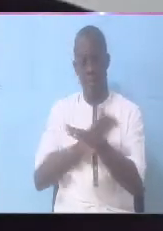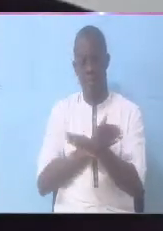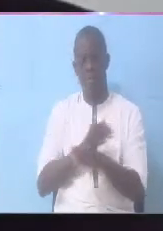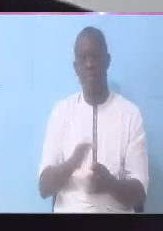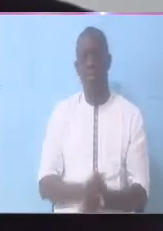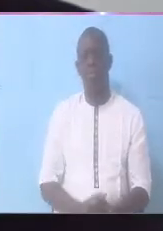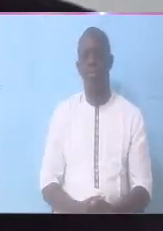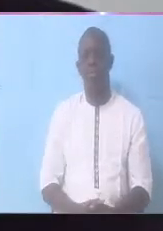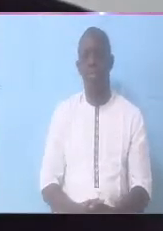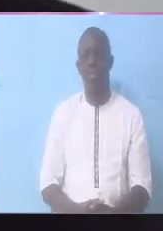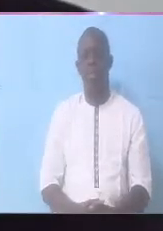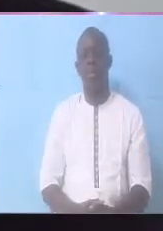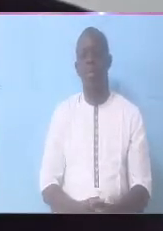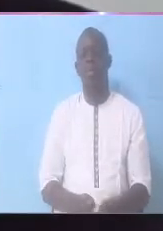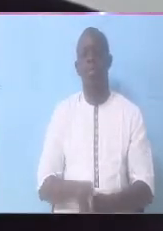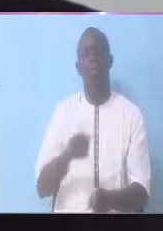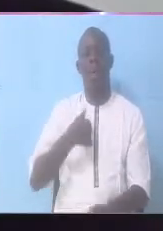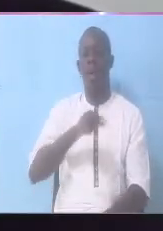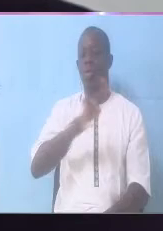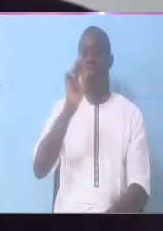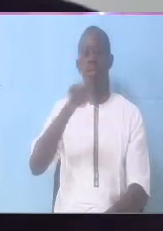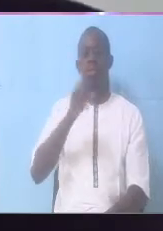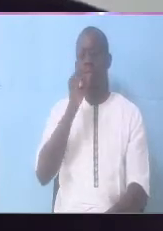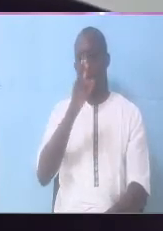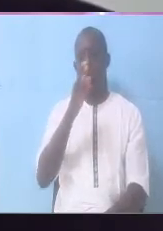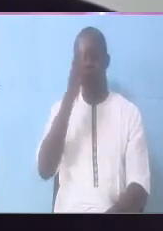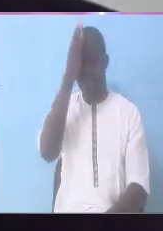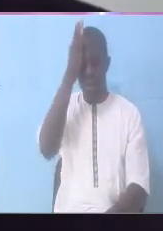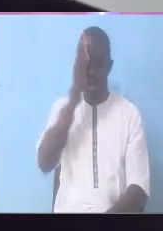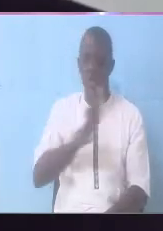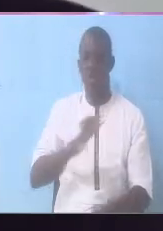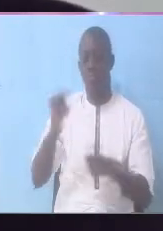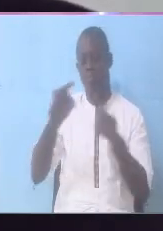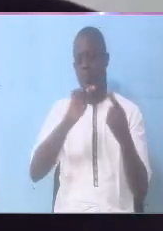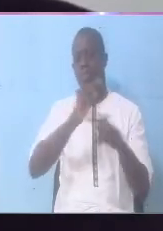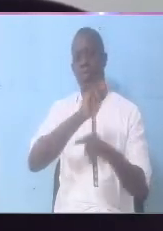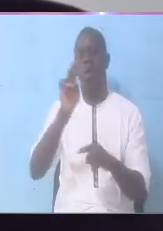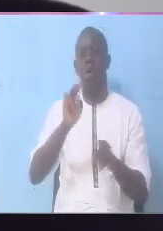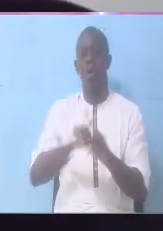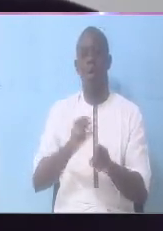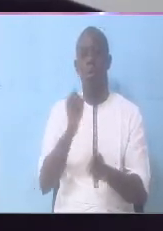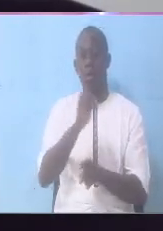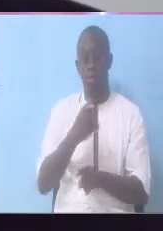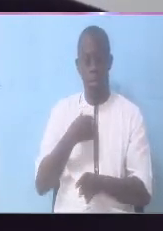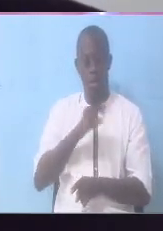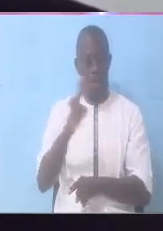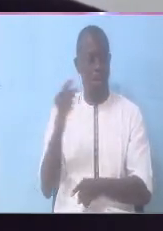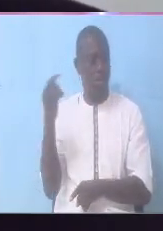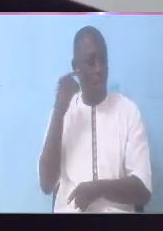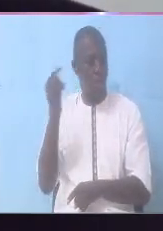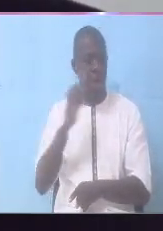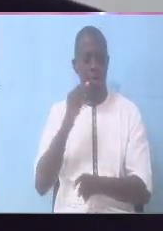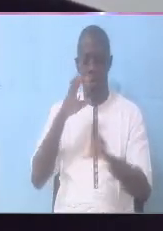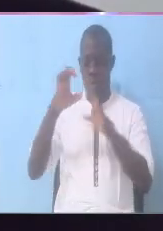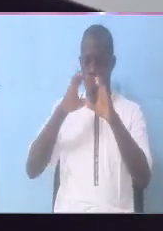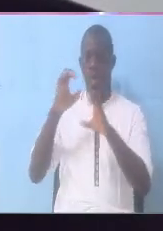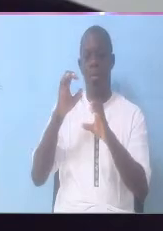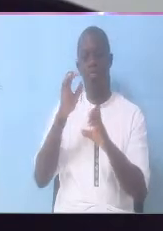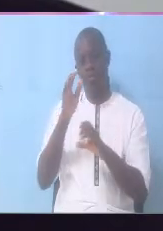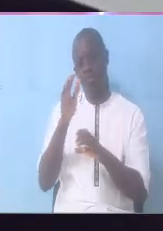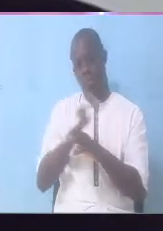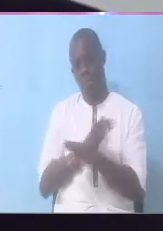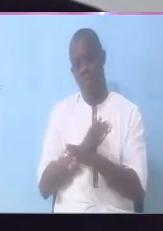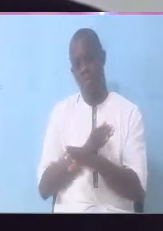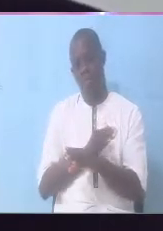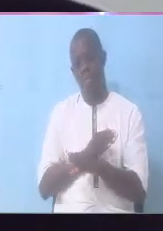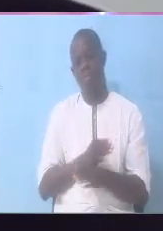I wouldn't say serious argument because I didn't hear the conversation. All what I do know is because when you pass a call, you can see the red light